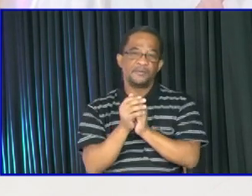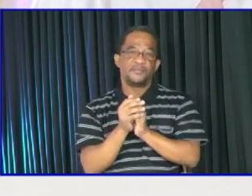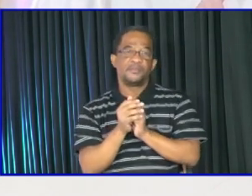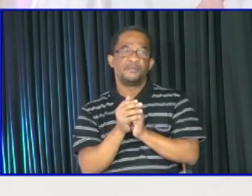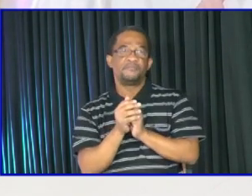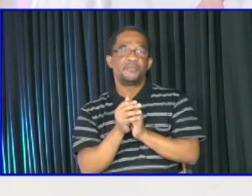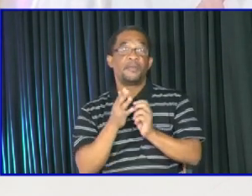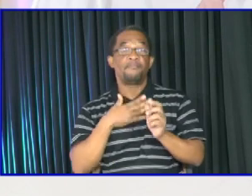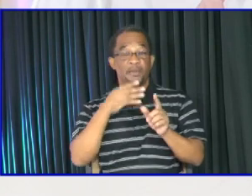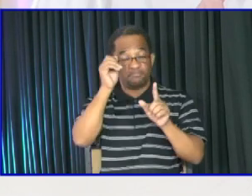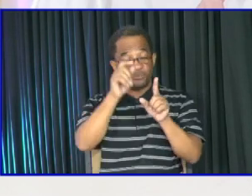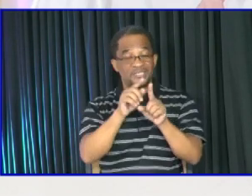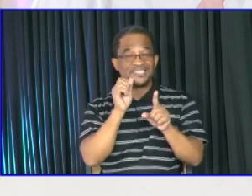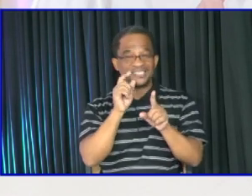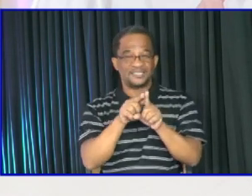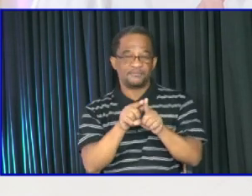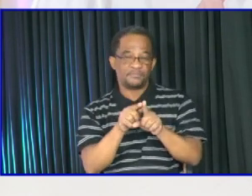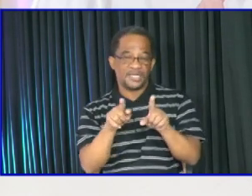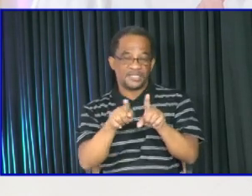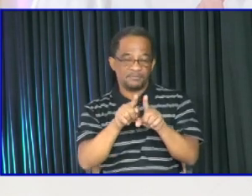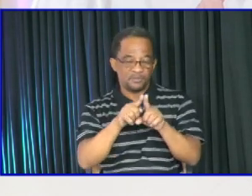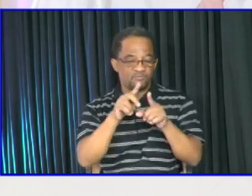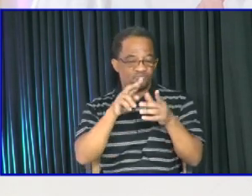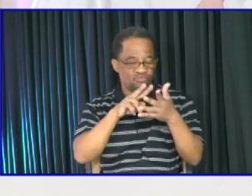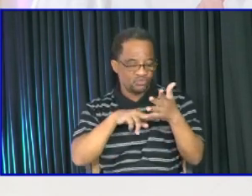and sisters, as we look at this,